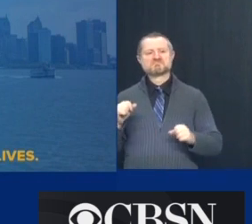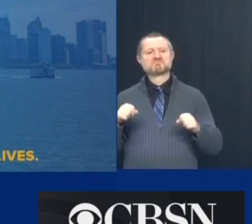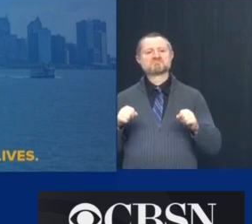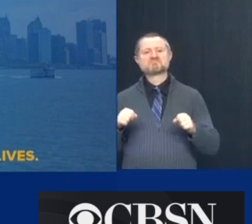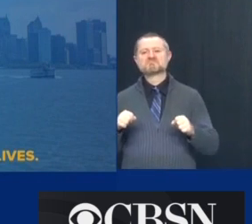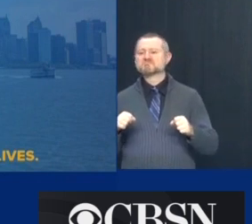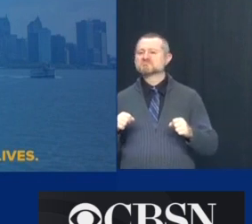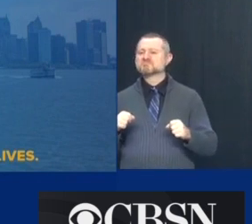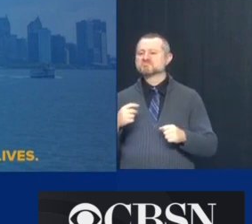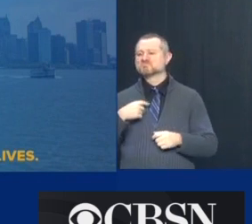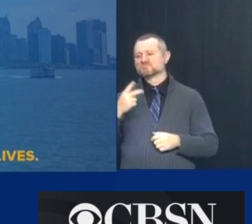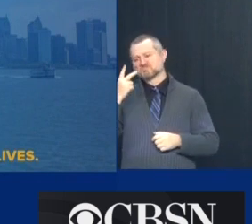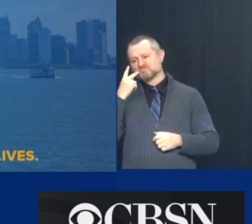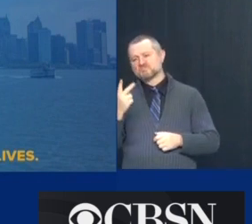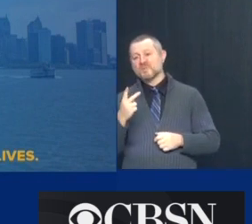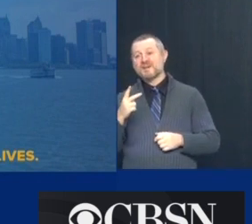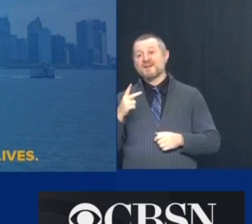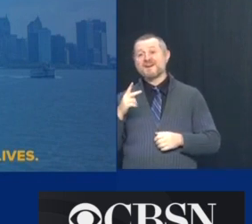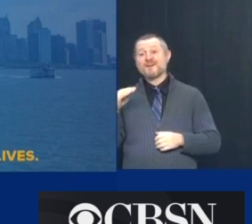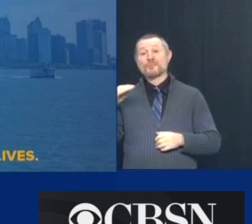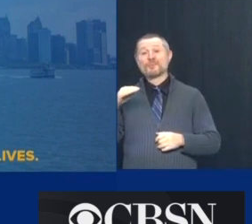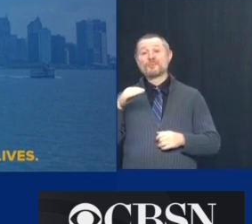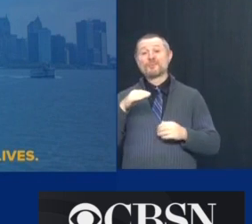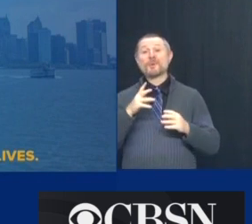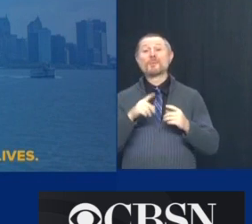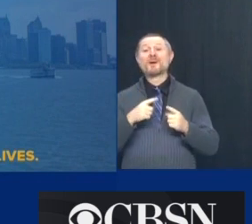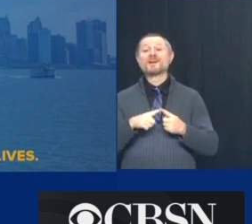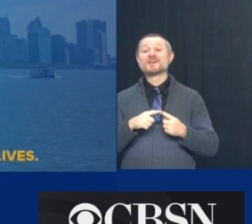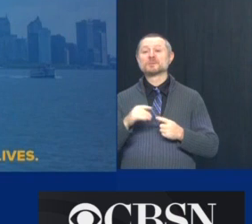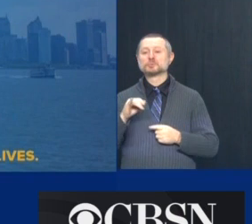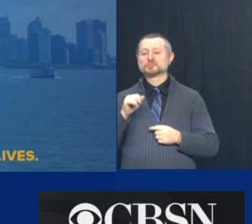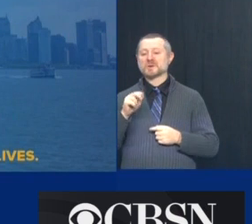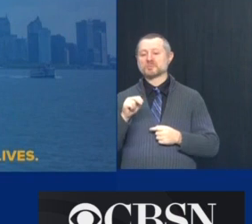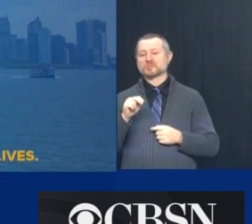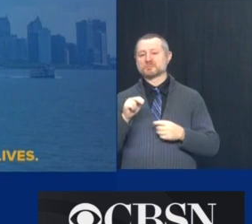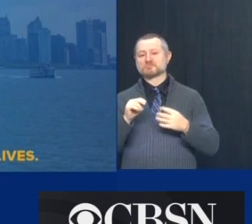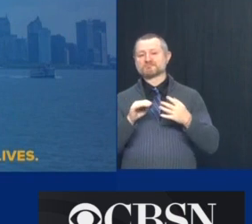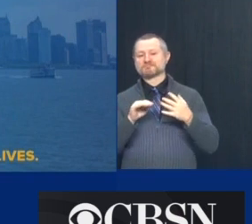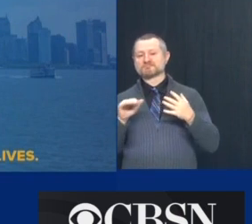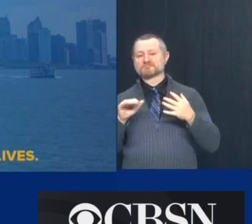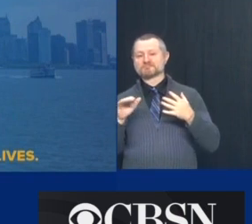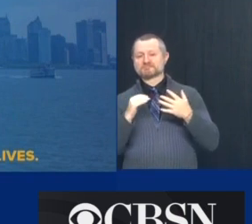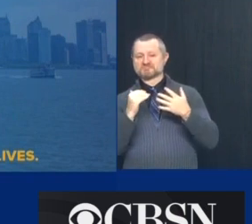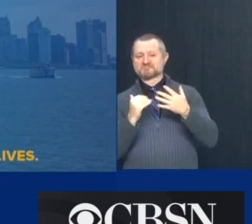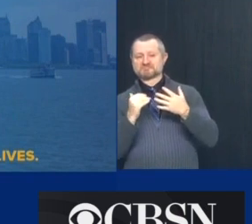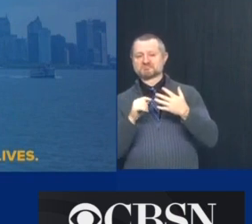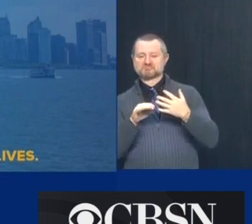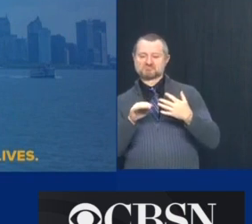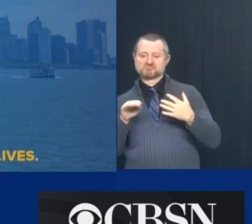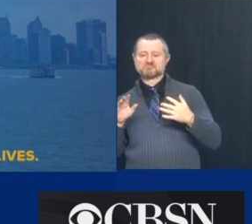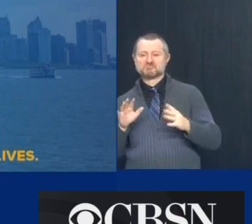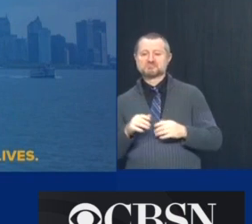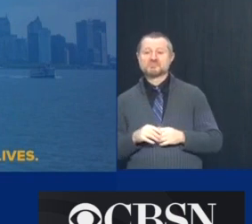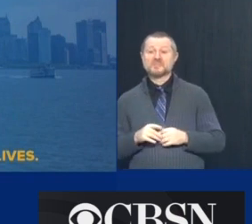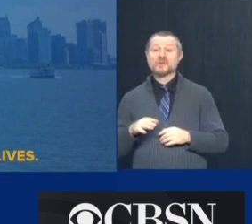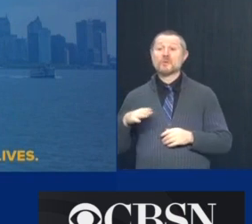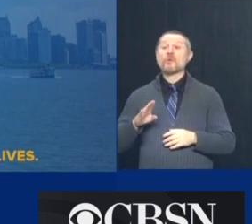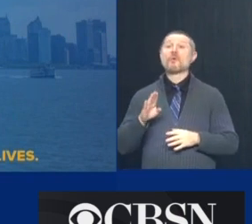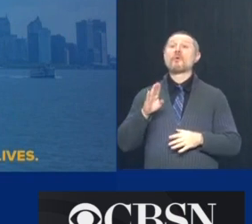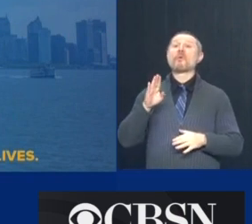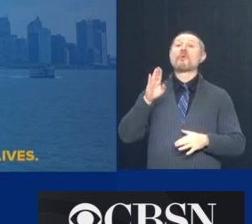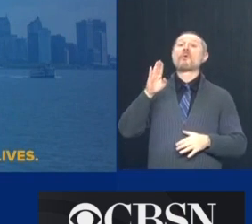see a stabilization mid-January at a higher rate raised by the holiday